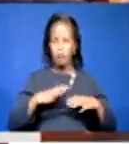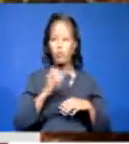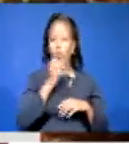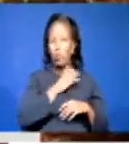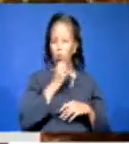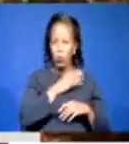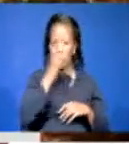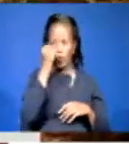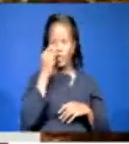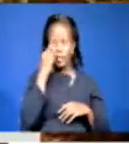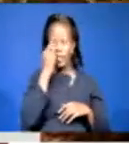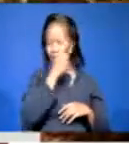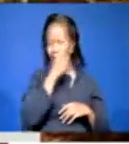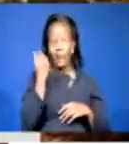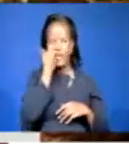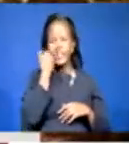ailments.